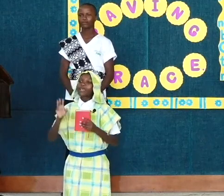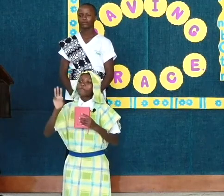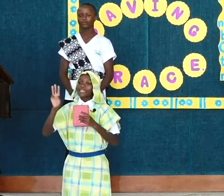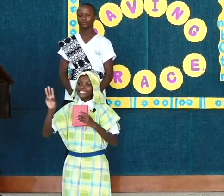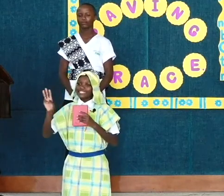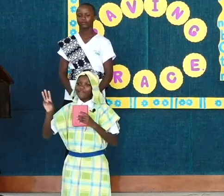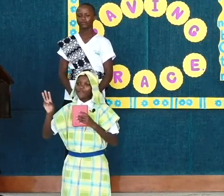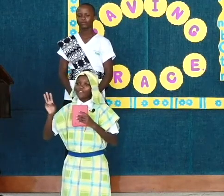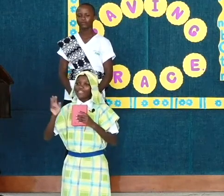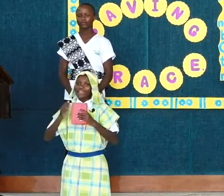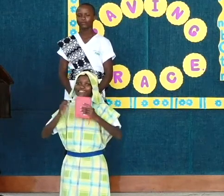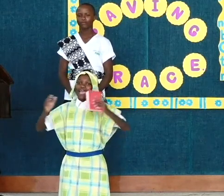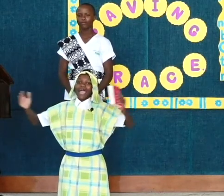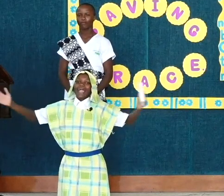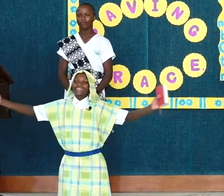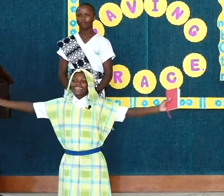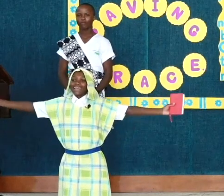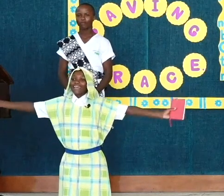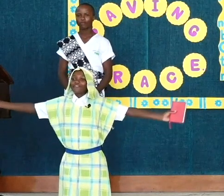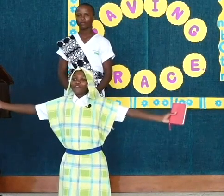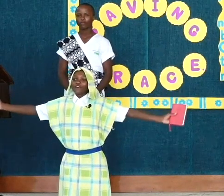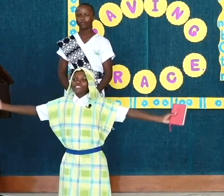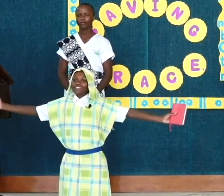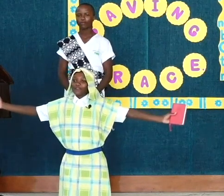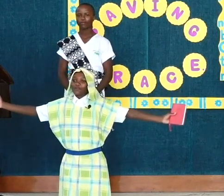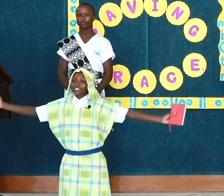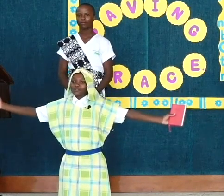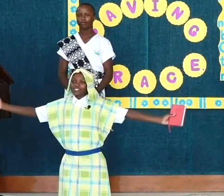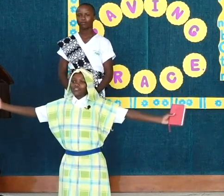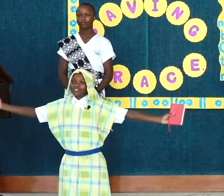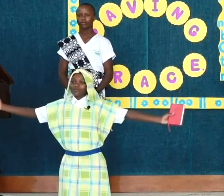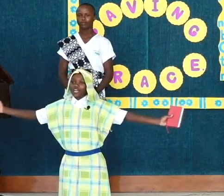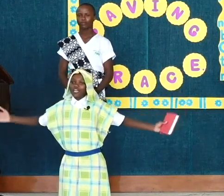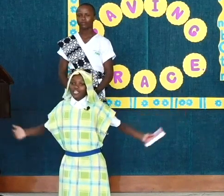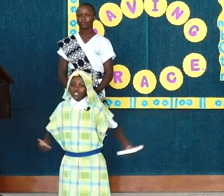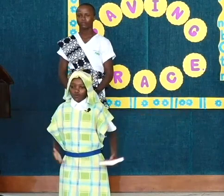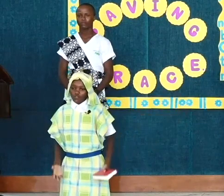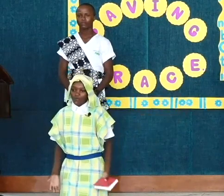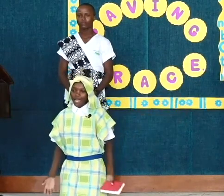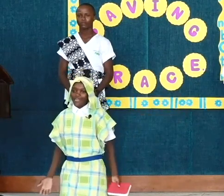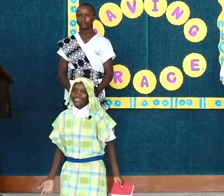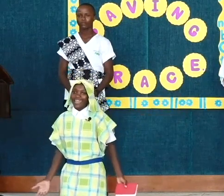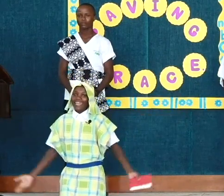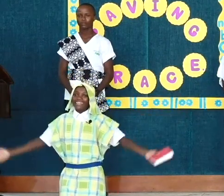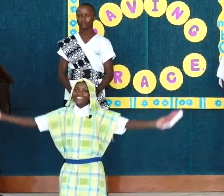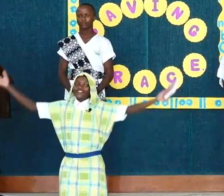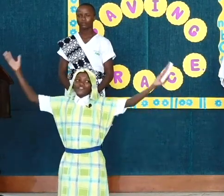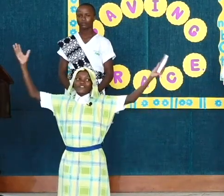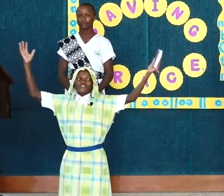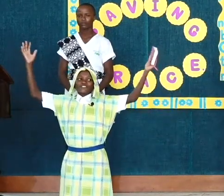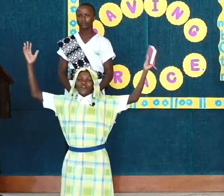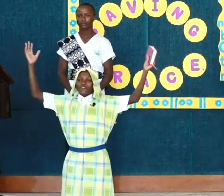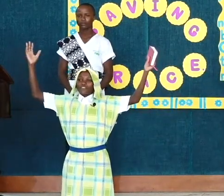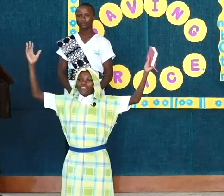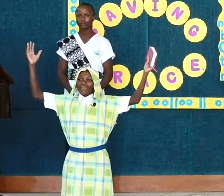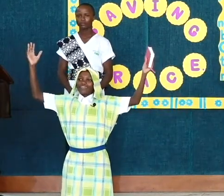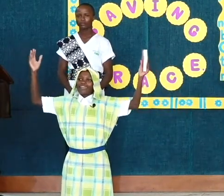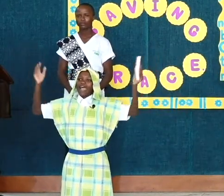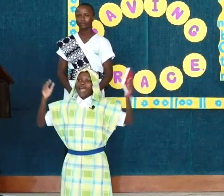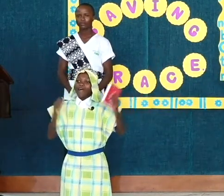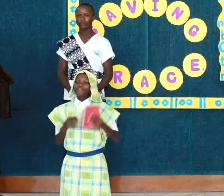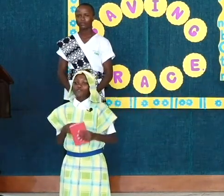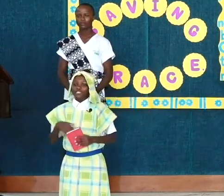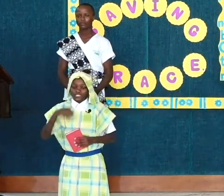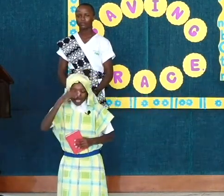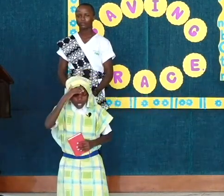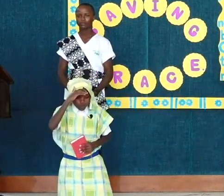the Baptist, ministered for 3 years, and died for our sins according to the scripture. he was buried and rose on the third